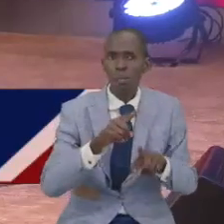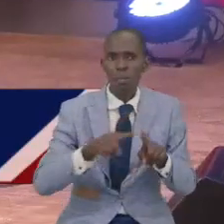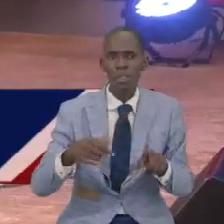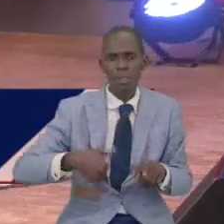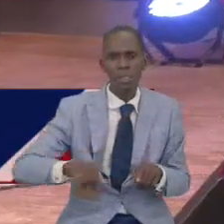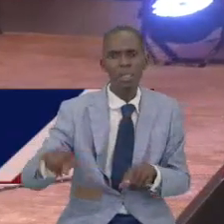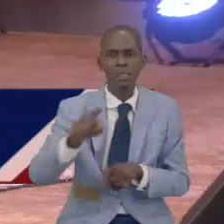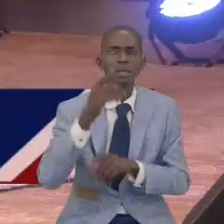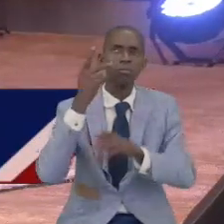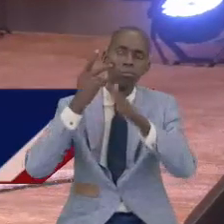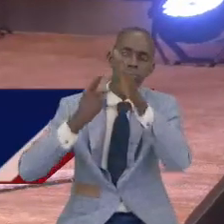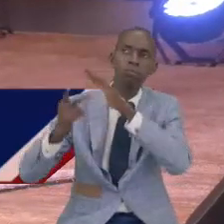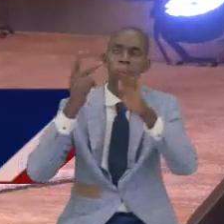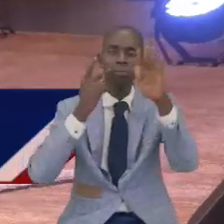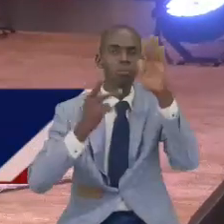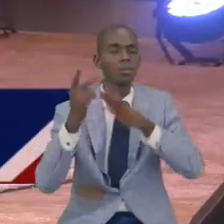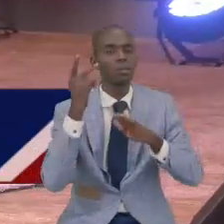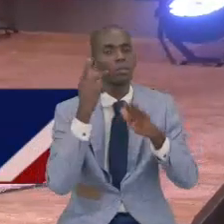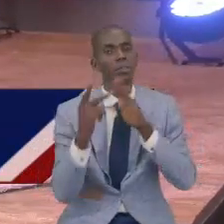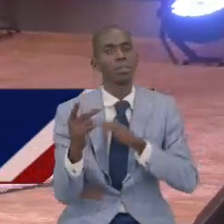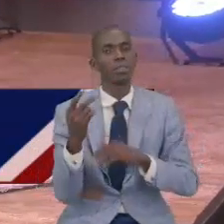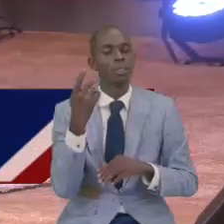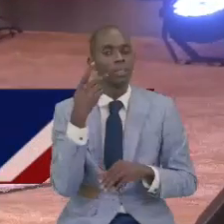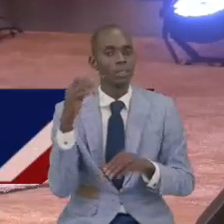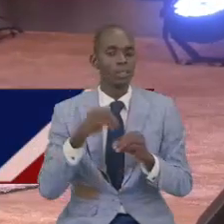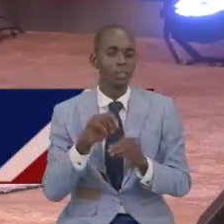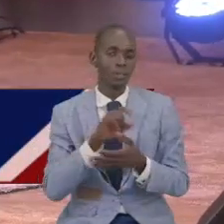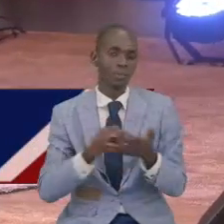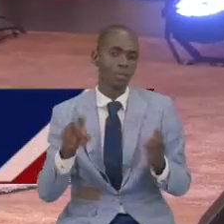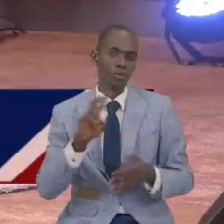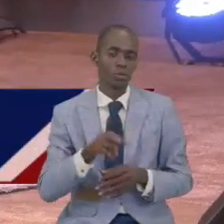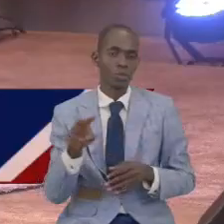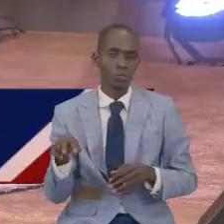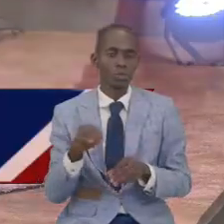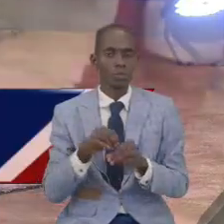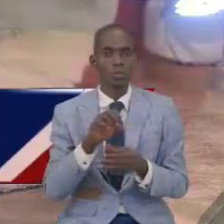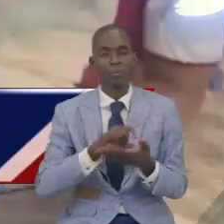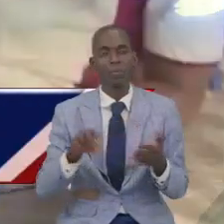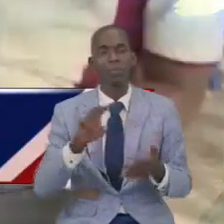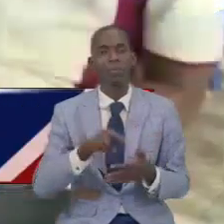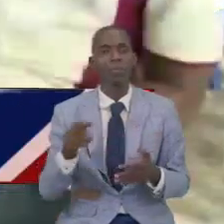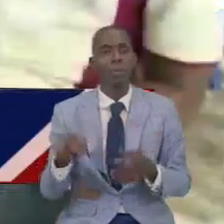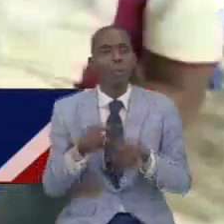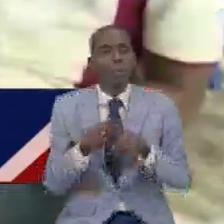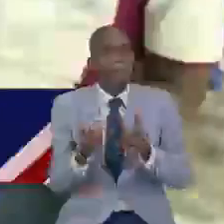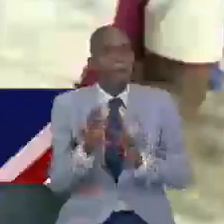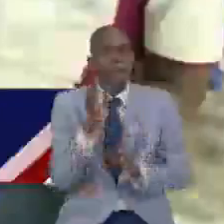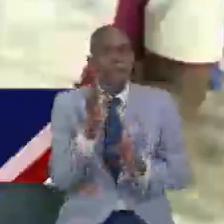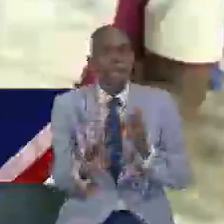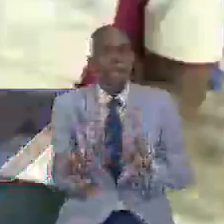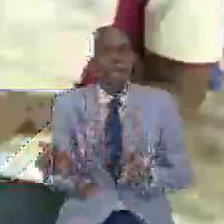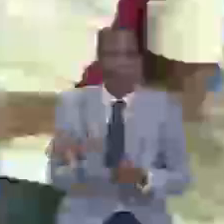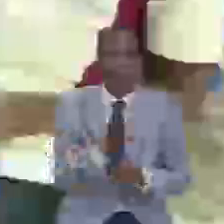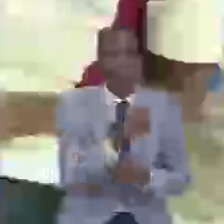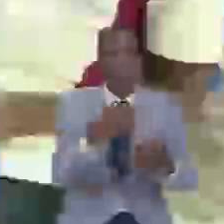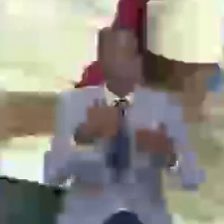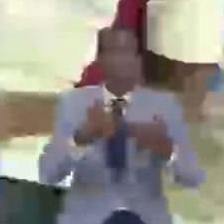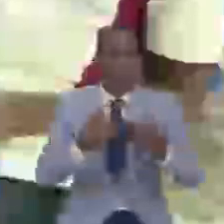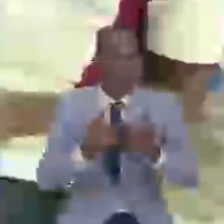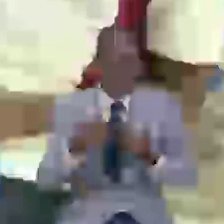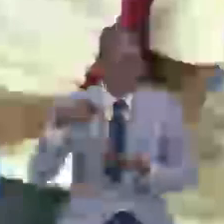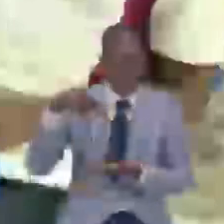they prophesy. Look at verse 22 there. In verse 22, but if they had stood in